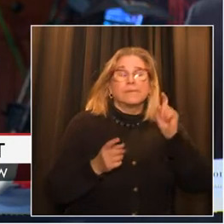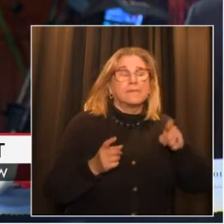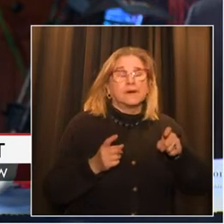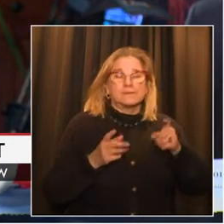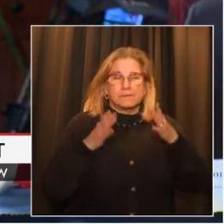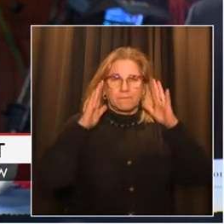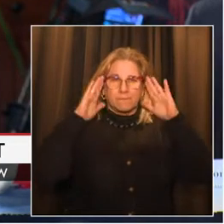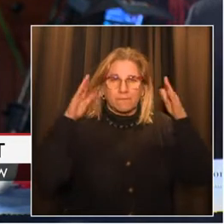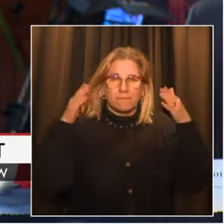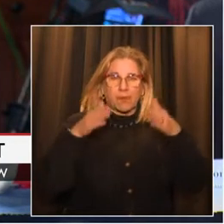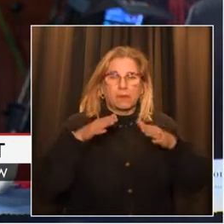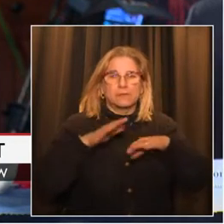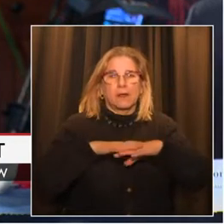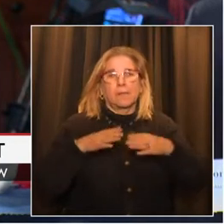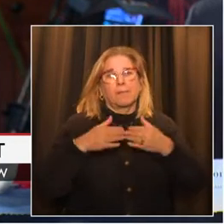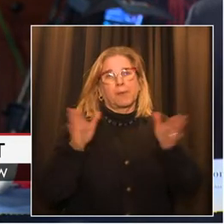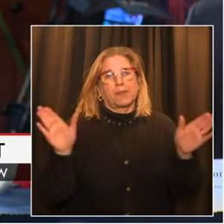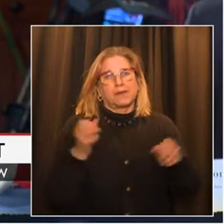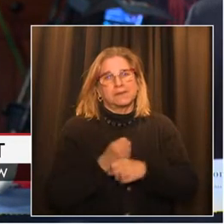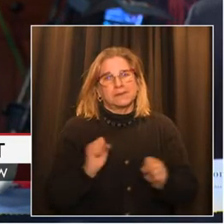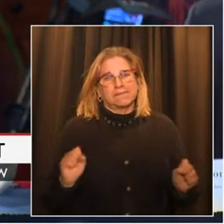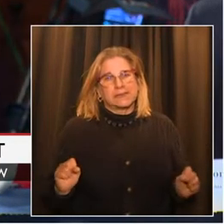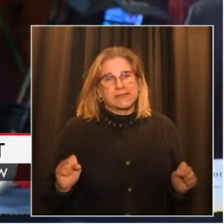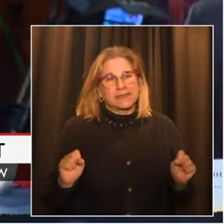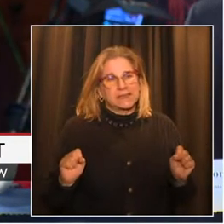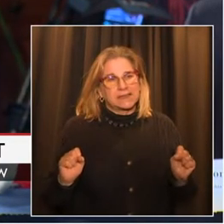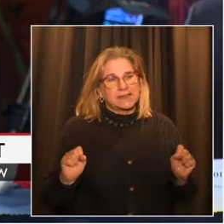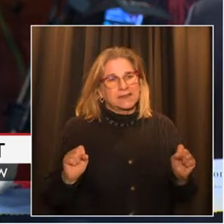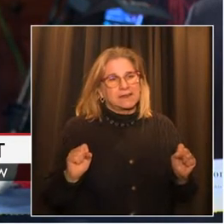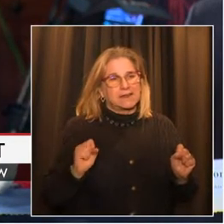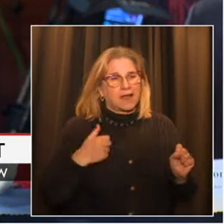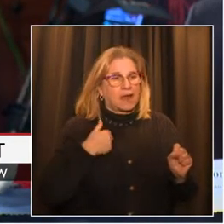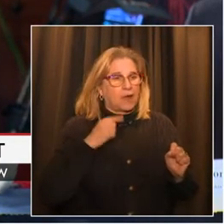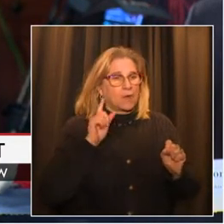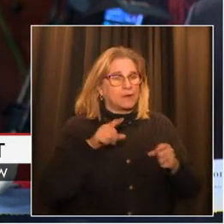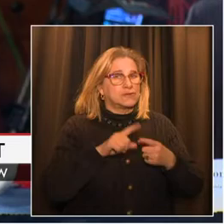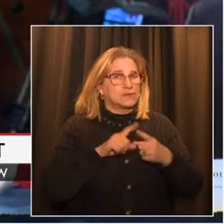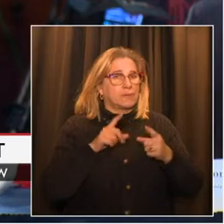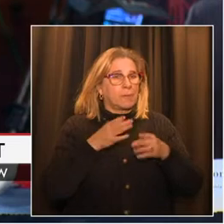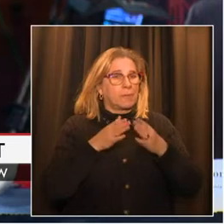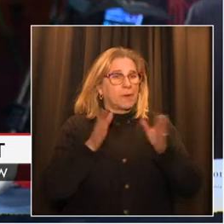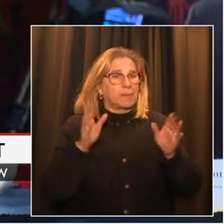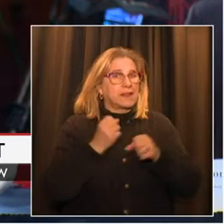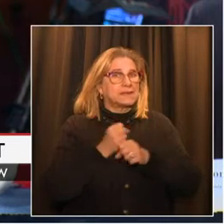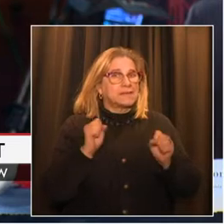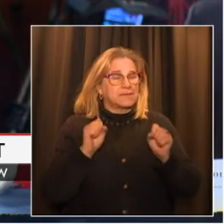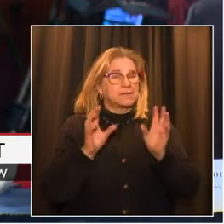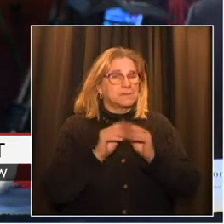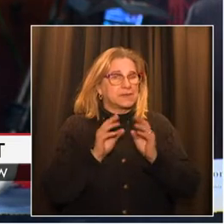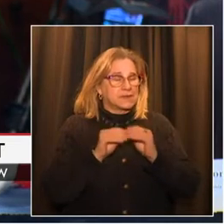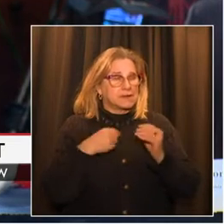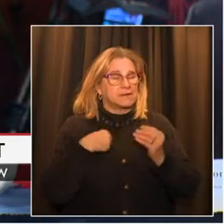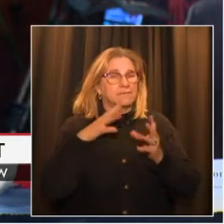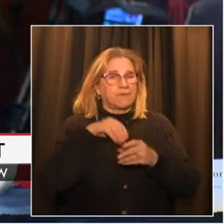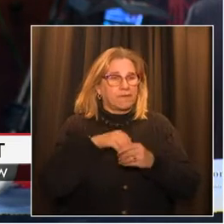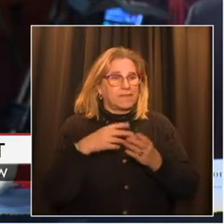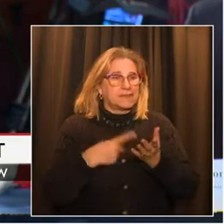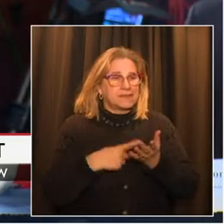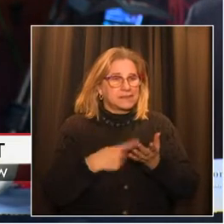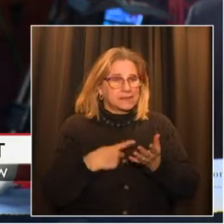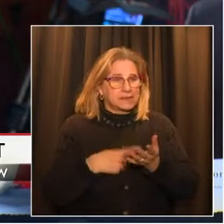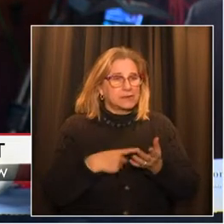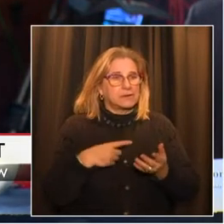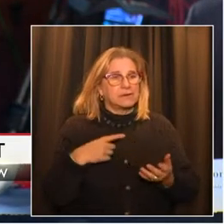invite my colleague who chairs the Judiciary Committee and represents Ward 2, given her background and her interest in all the work that she's